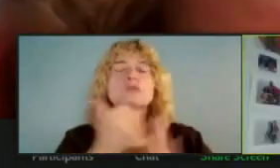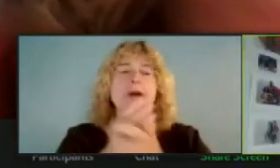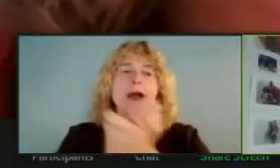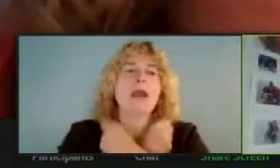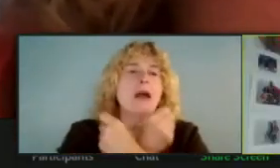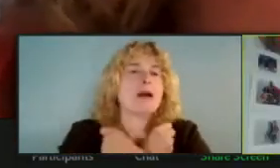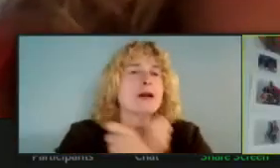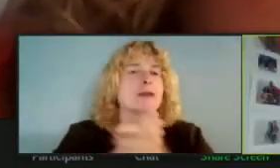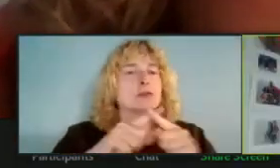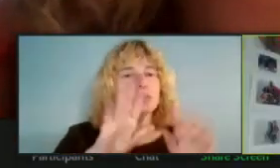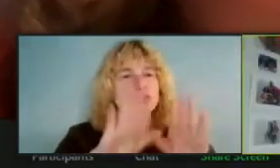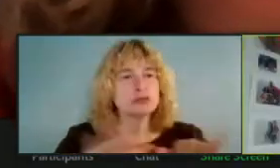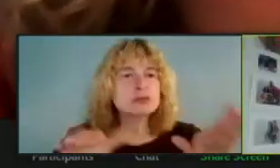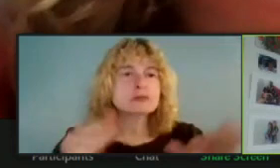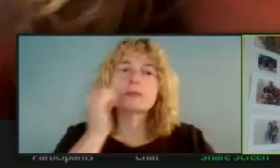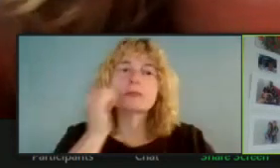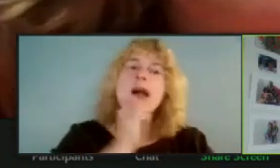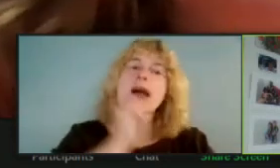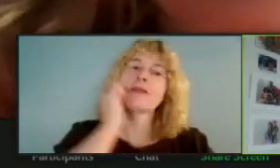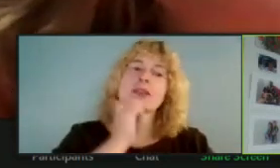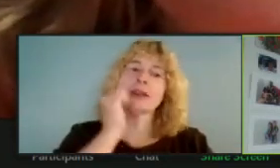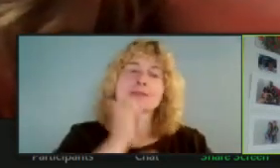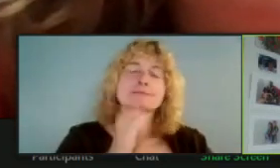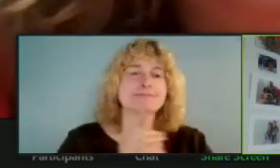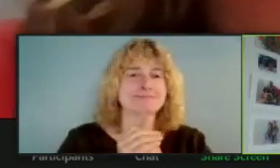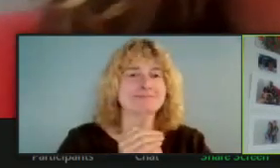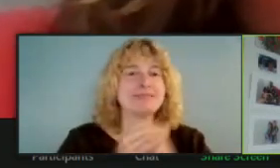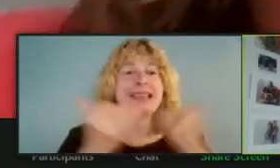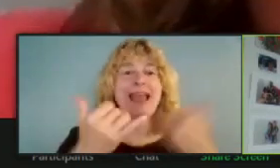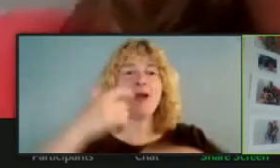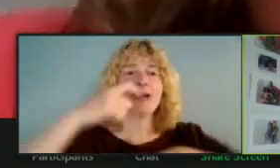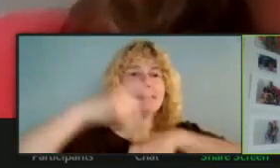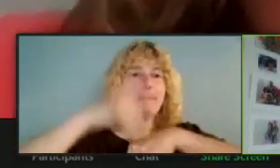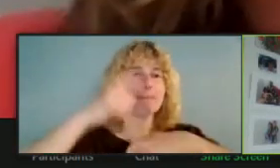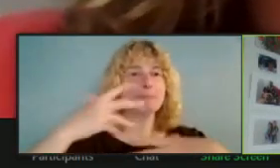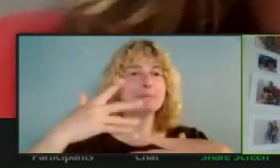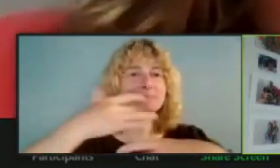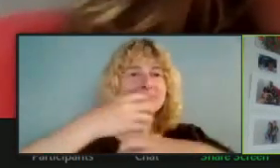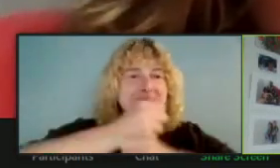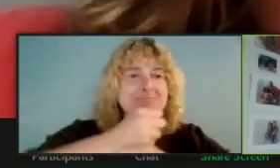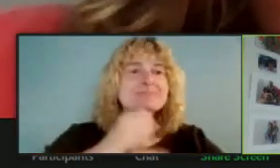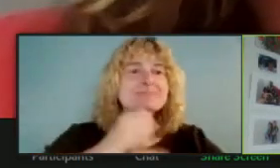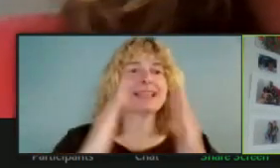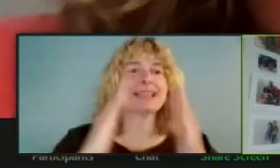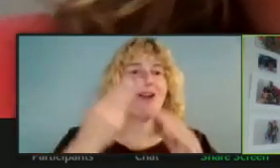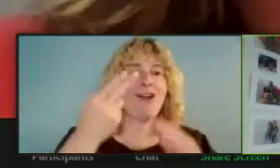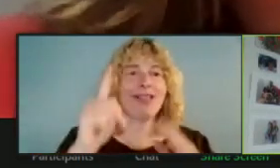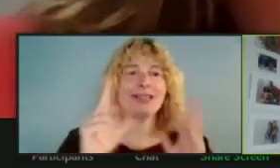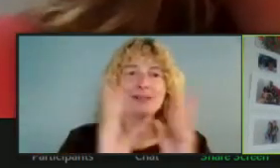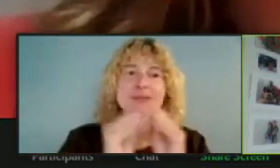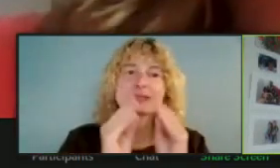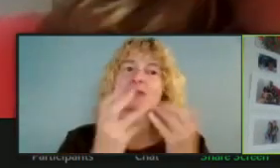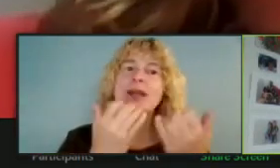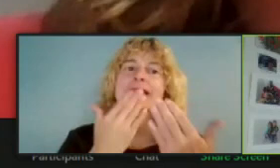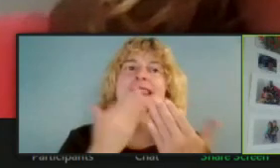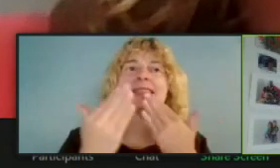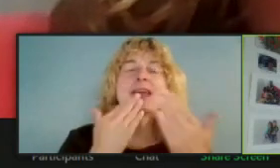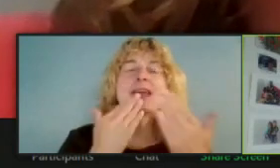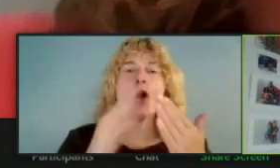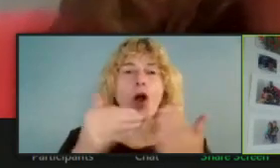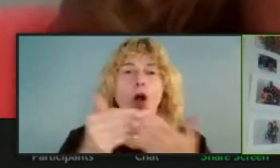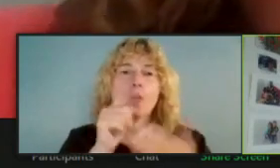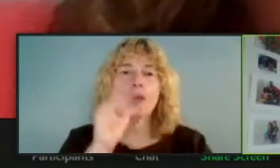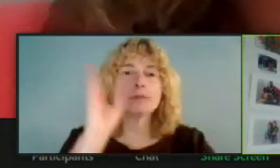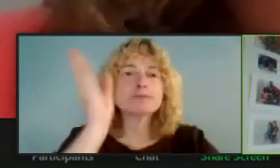daily. So it's time to wrap up our town hall. We want to thank all of our panelists and thank each of you for joining